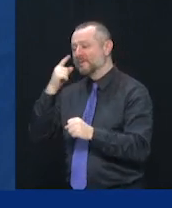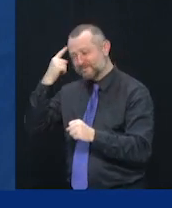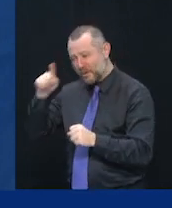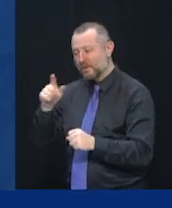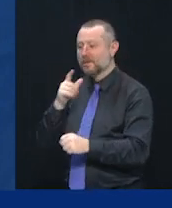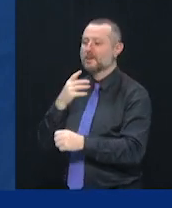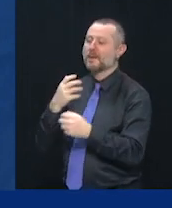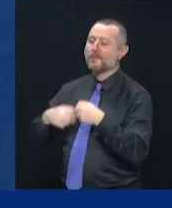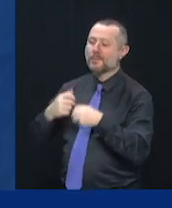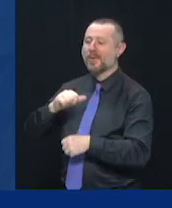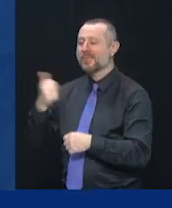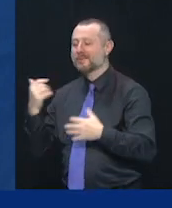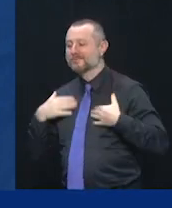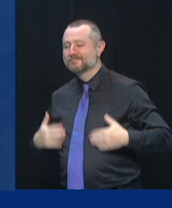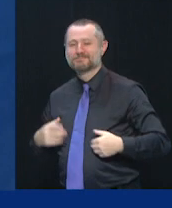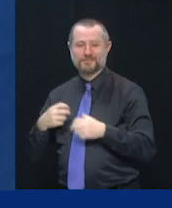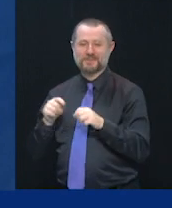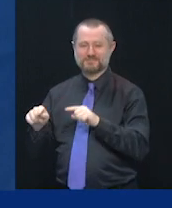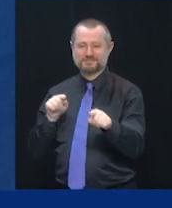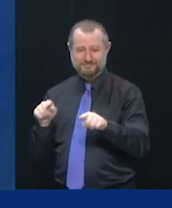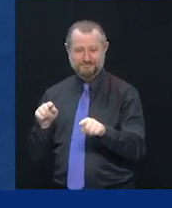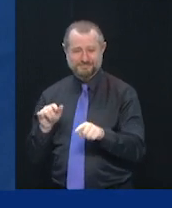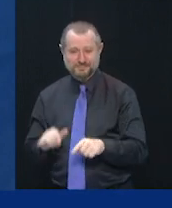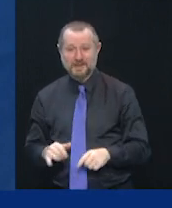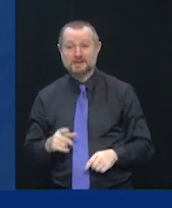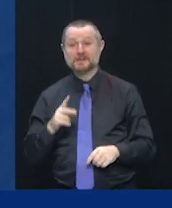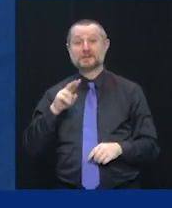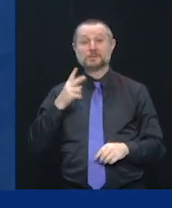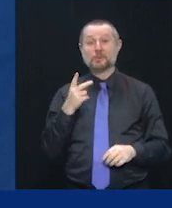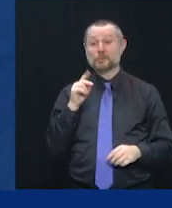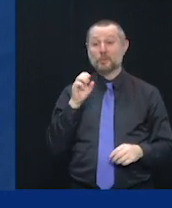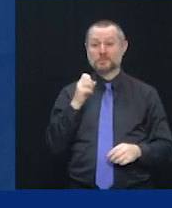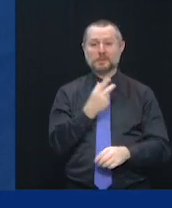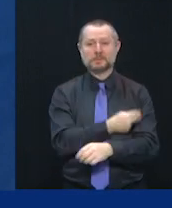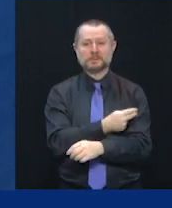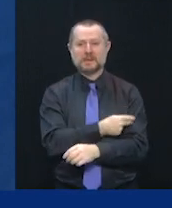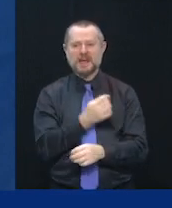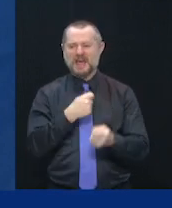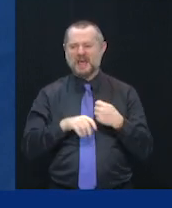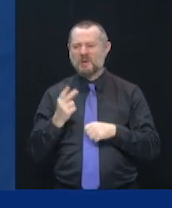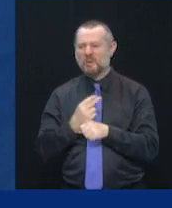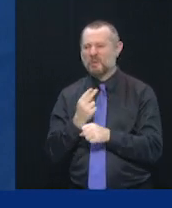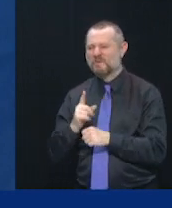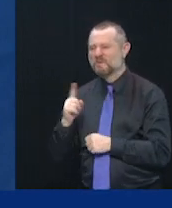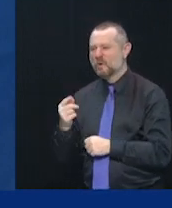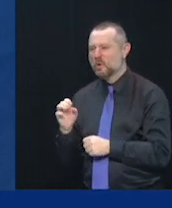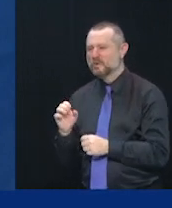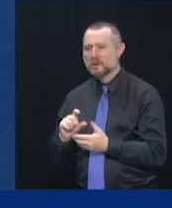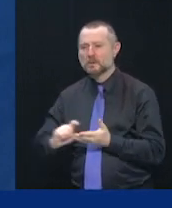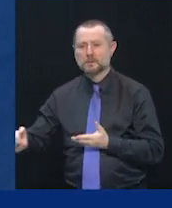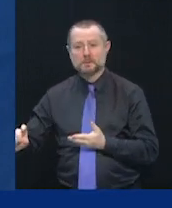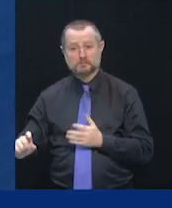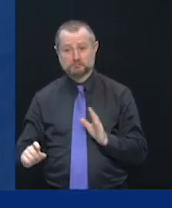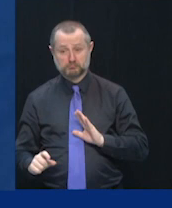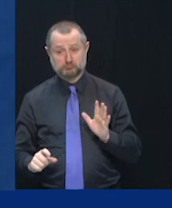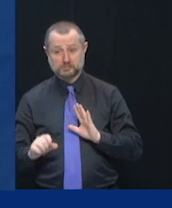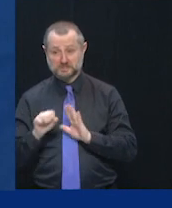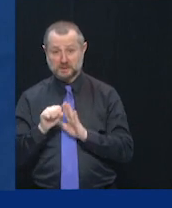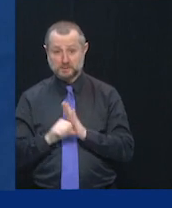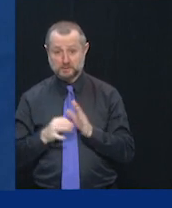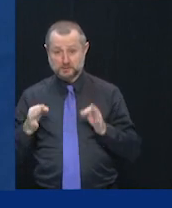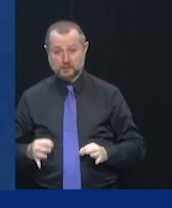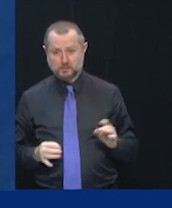Questions of the use of the second dose as the first dose. That is a federal decision. The state does not make that